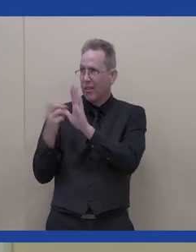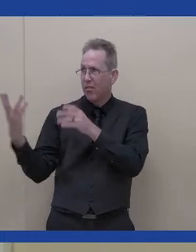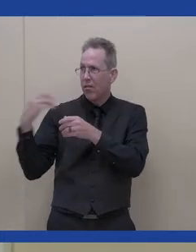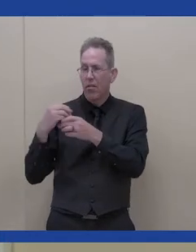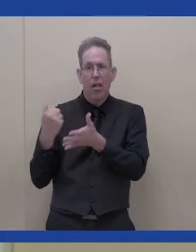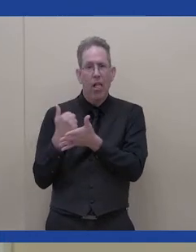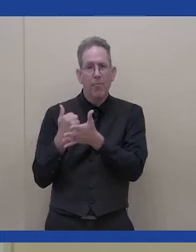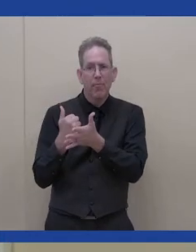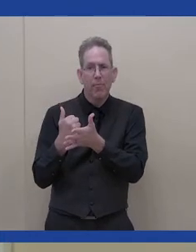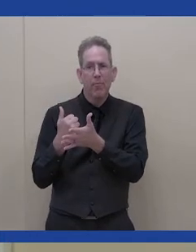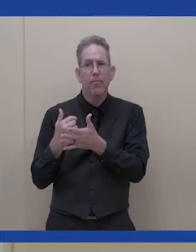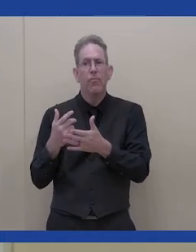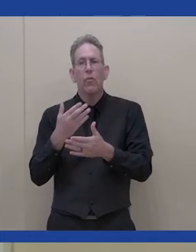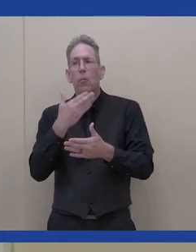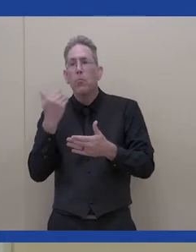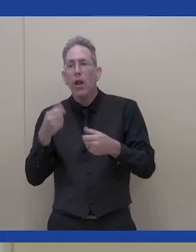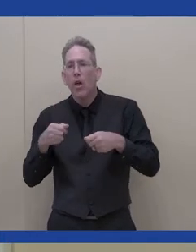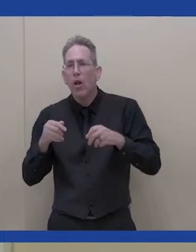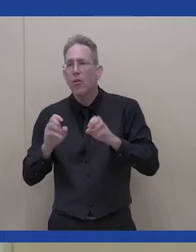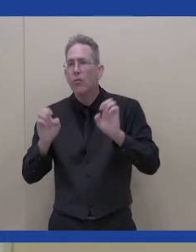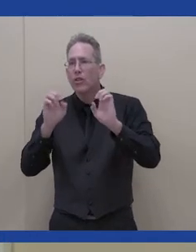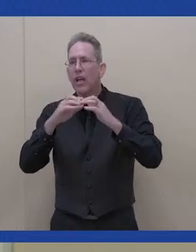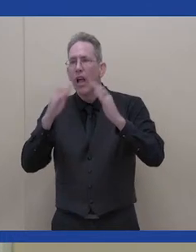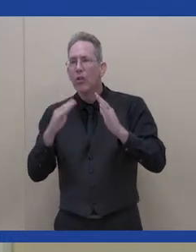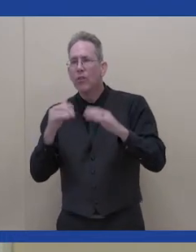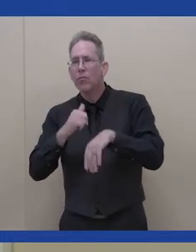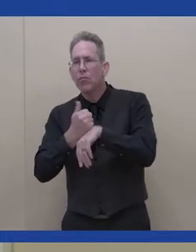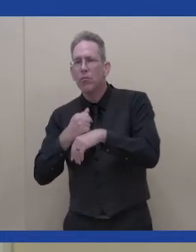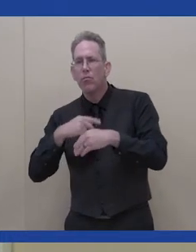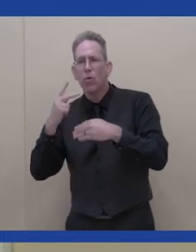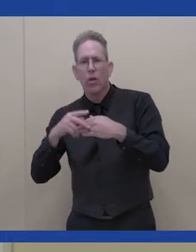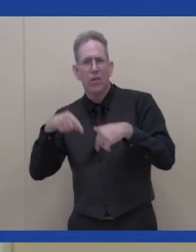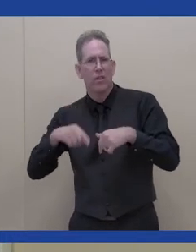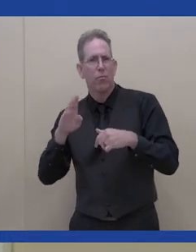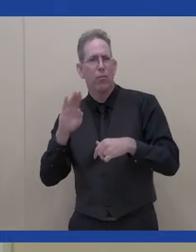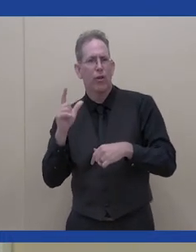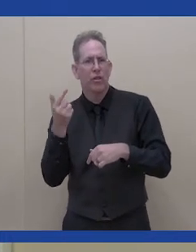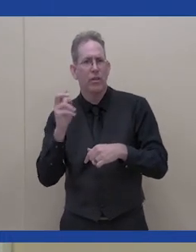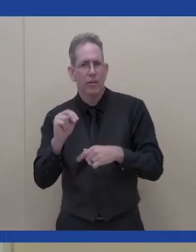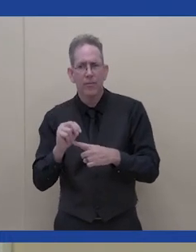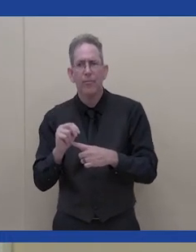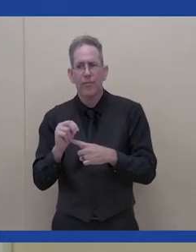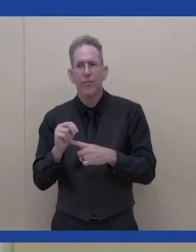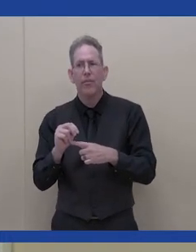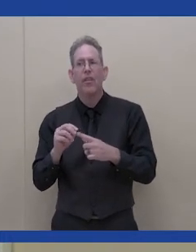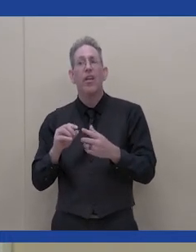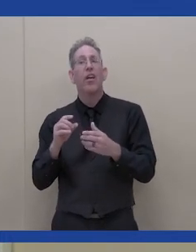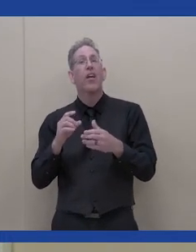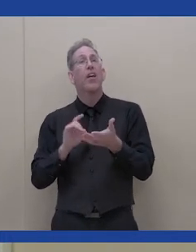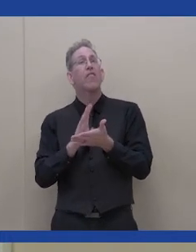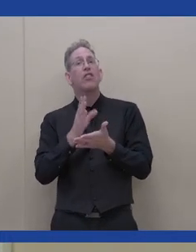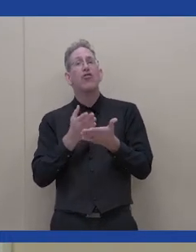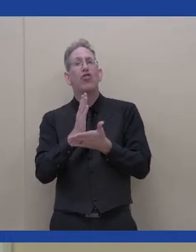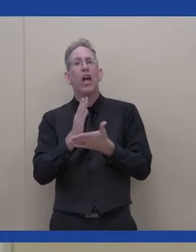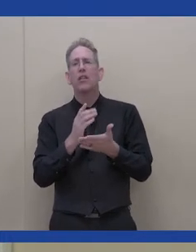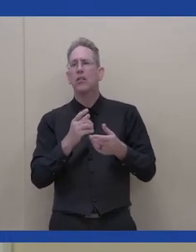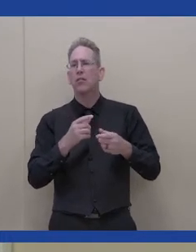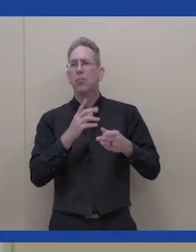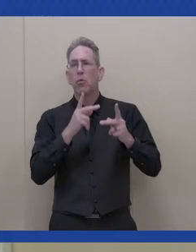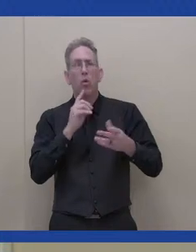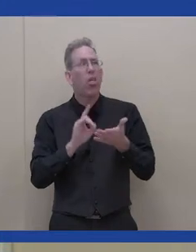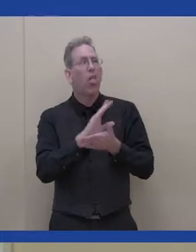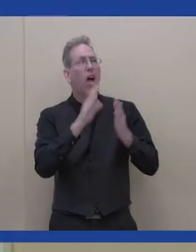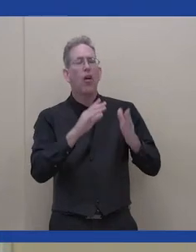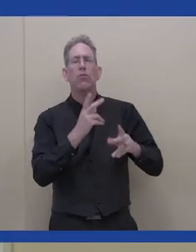housing program, just cause eviction rights for tenants, and more resources and better policies to support people living